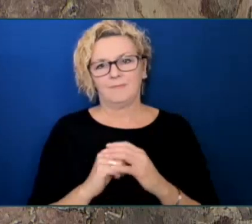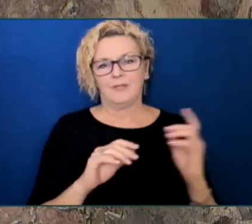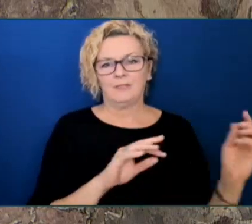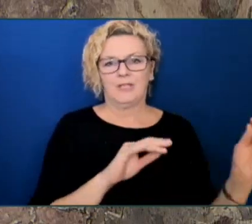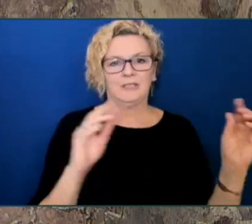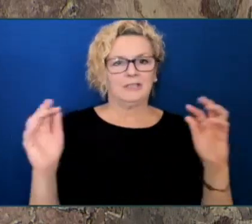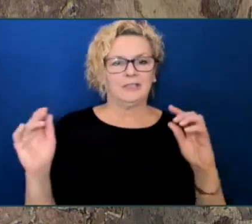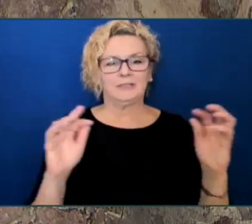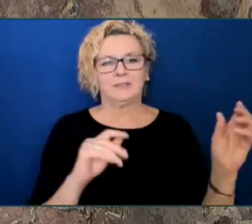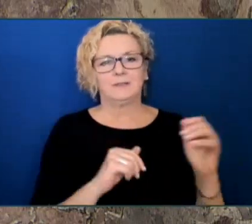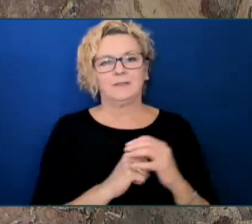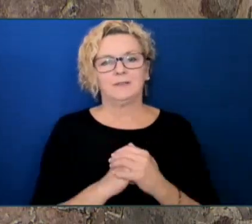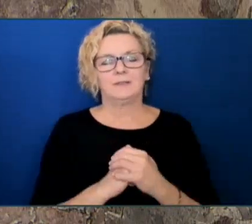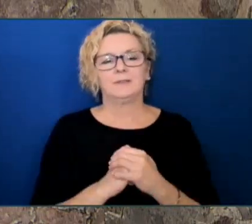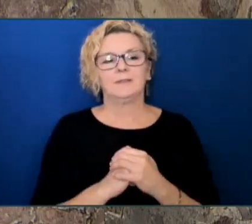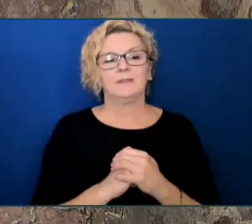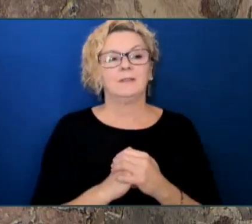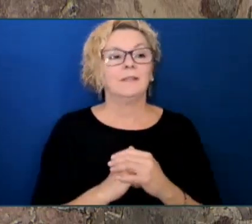Shall we continue?